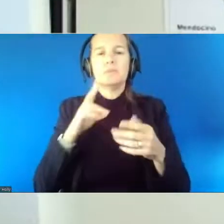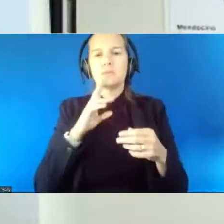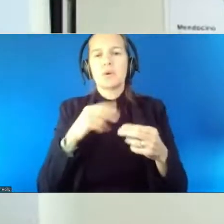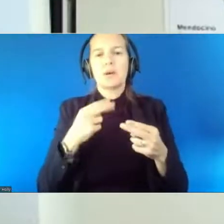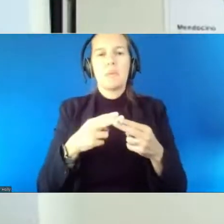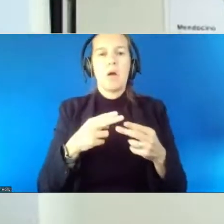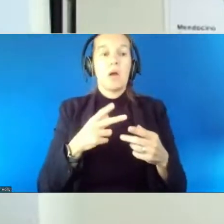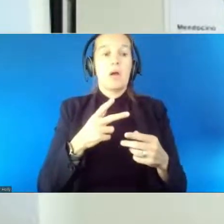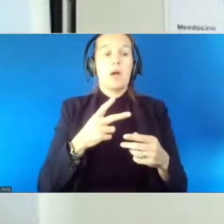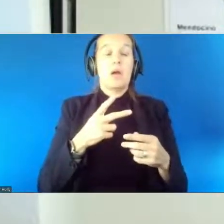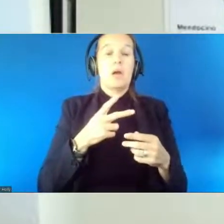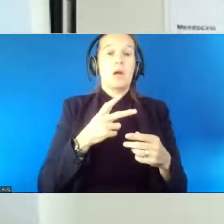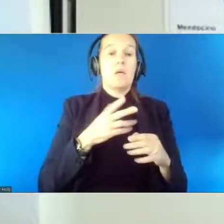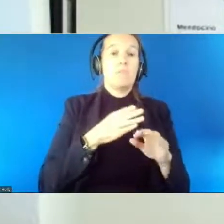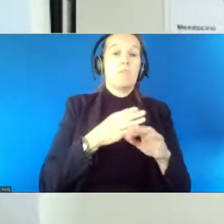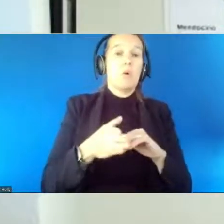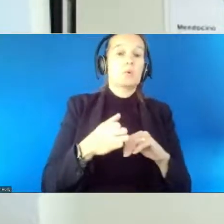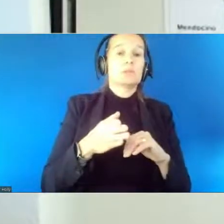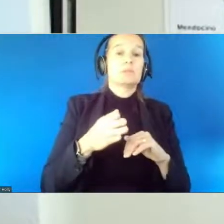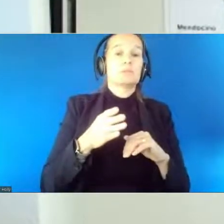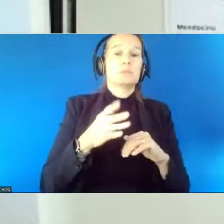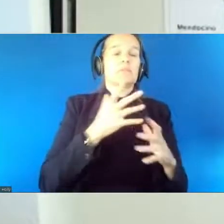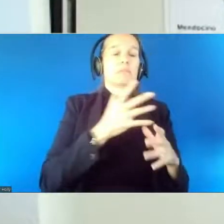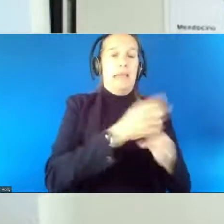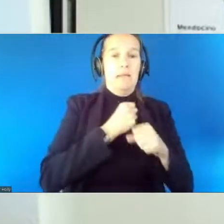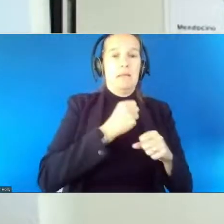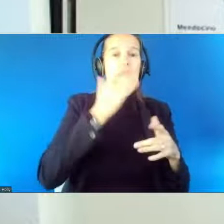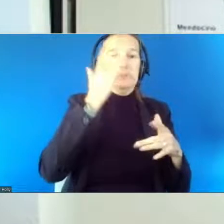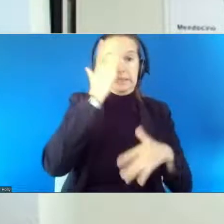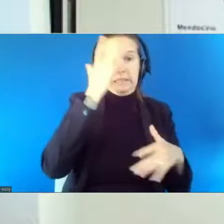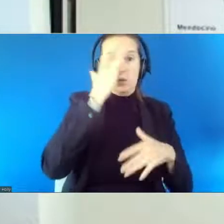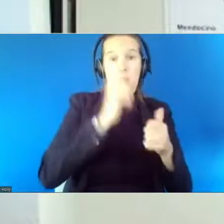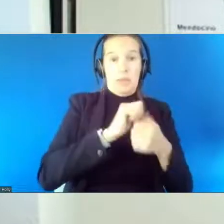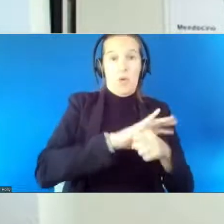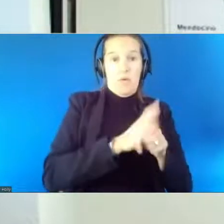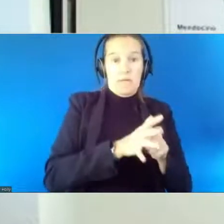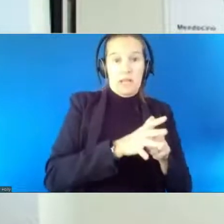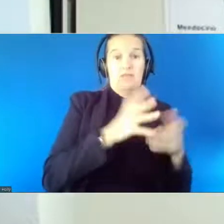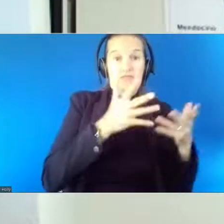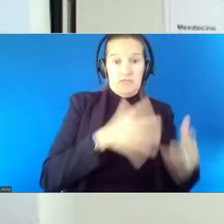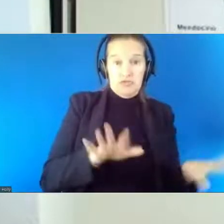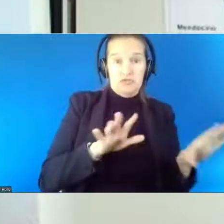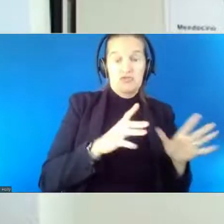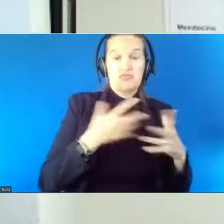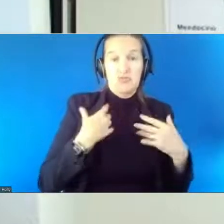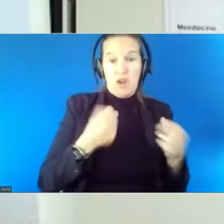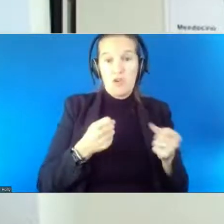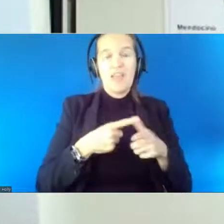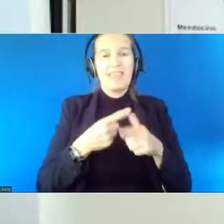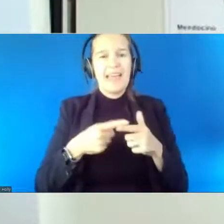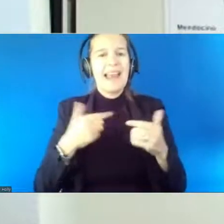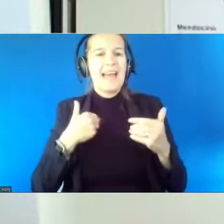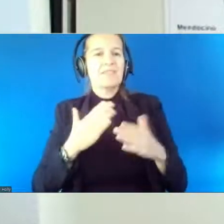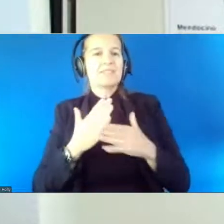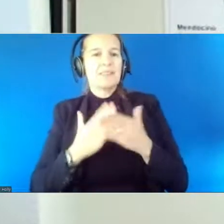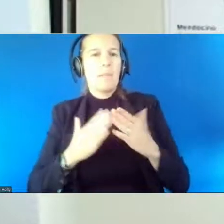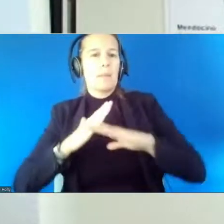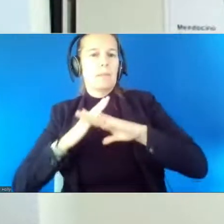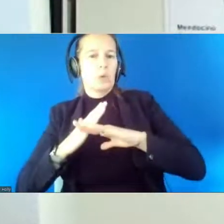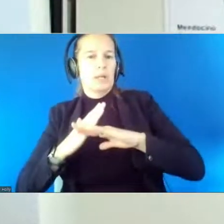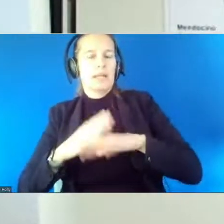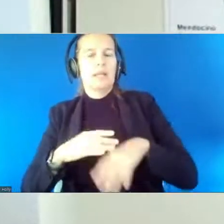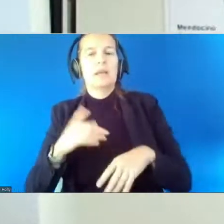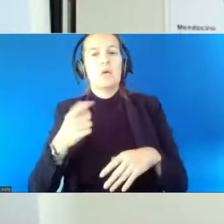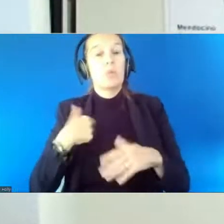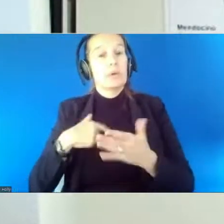post-infection immunity. And we've been talking about that among the health officers a great deal because it is a